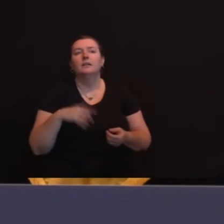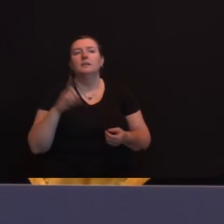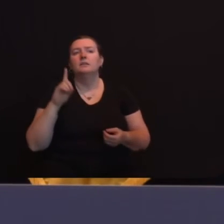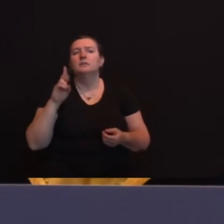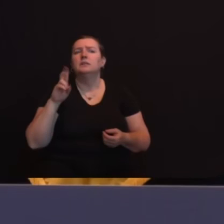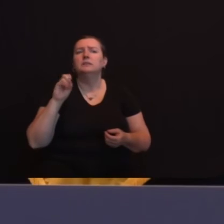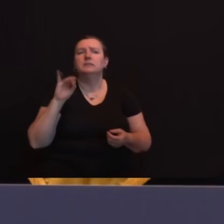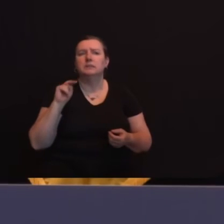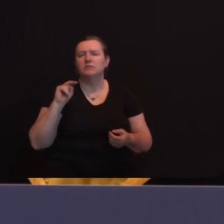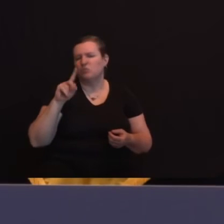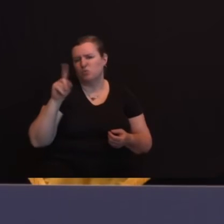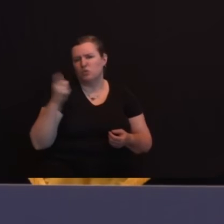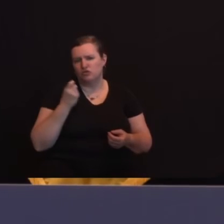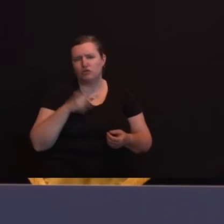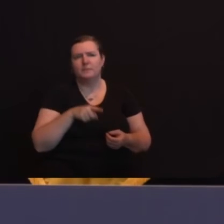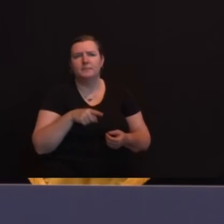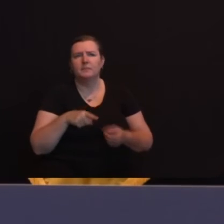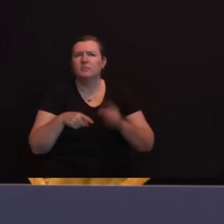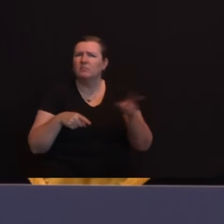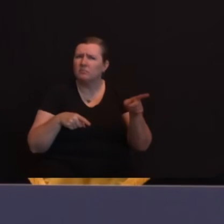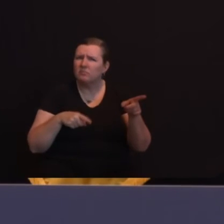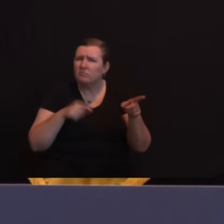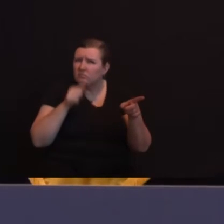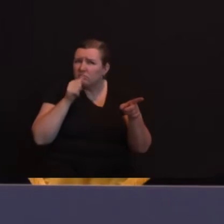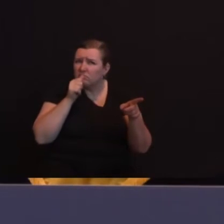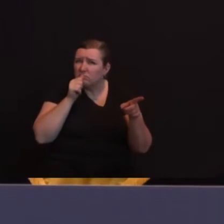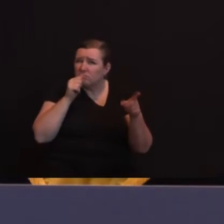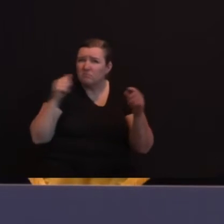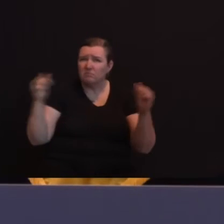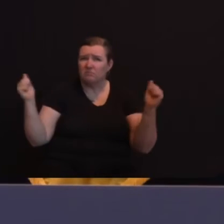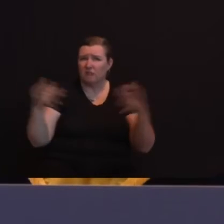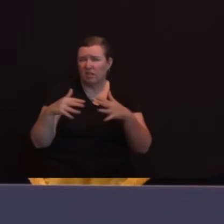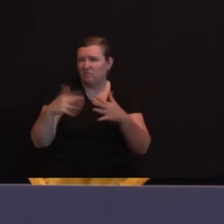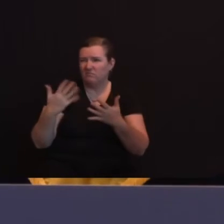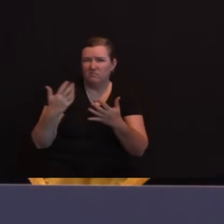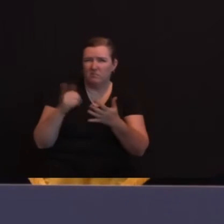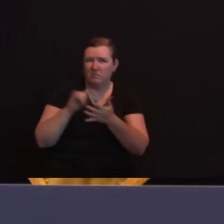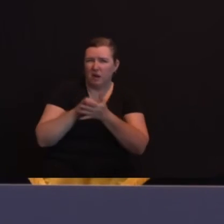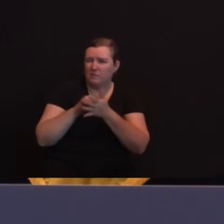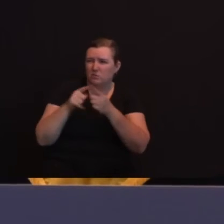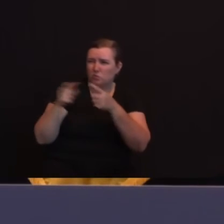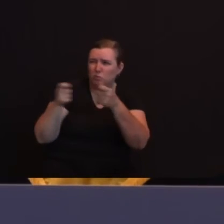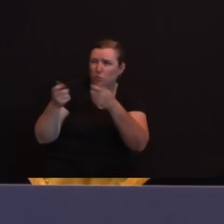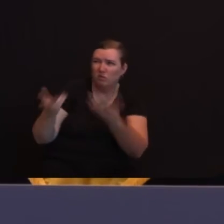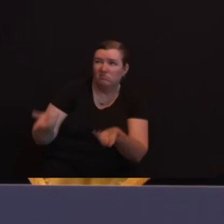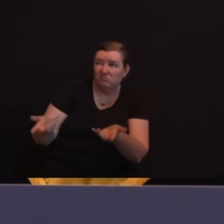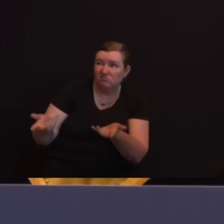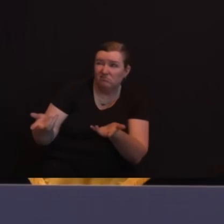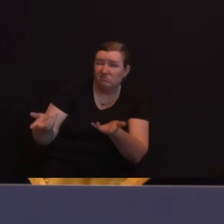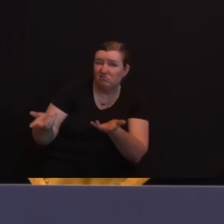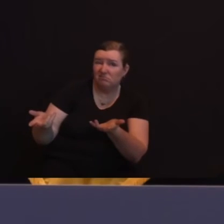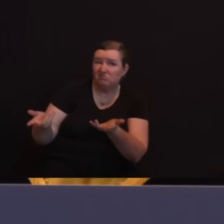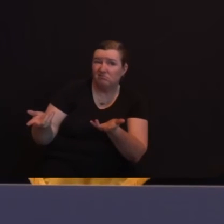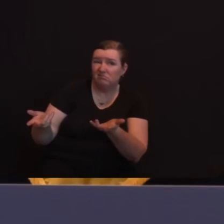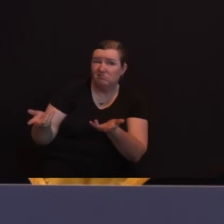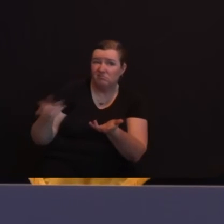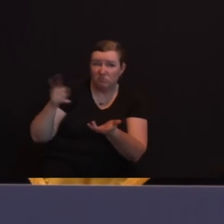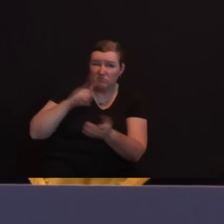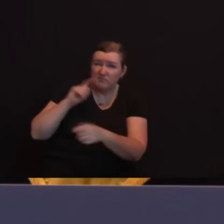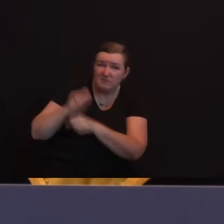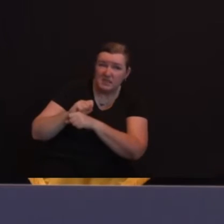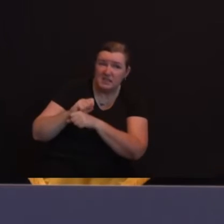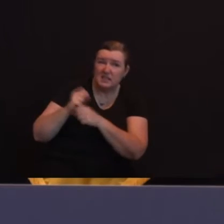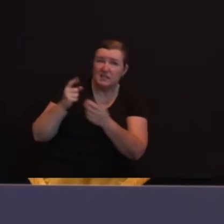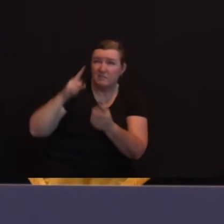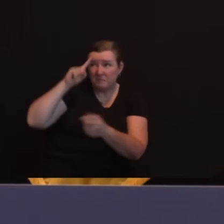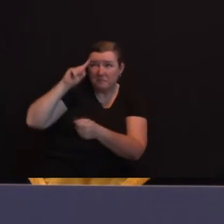you've acknowledged that private indoor gatherings are nearly impossible to enforce. So, I mean, do you realistically expect that maybe in